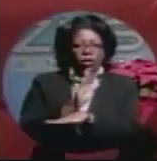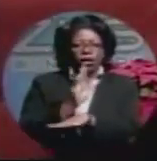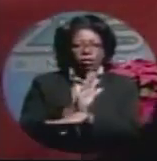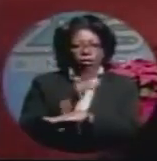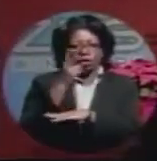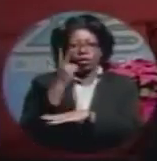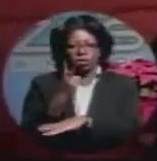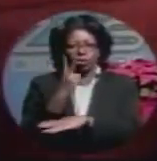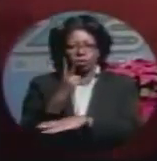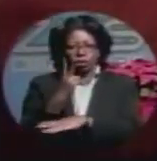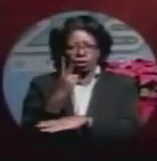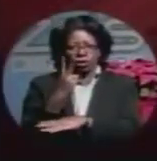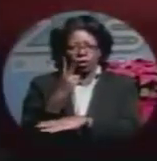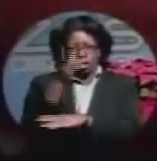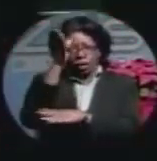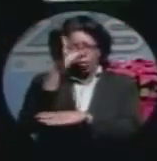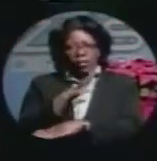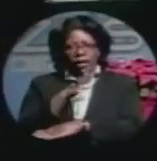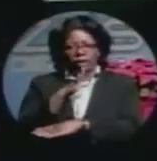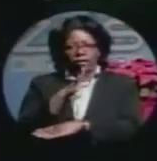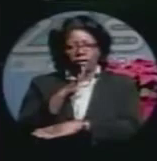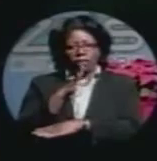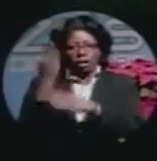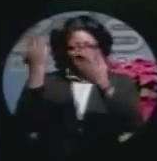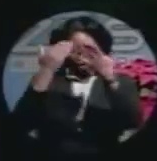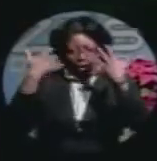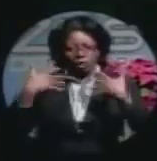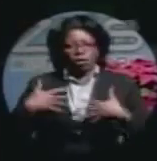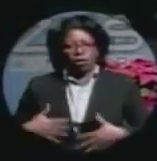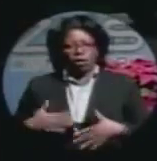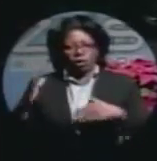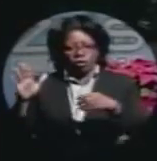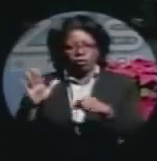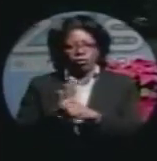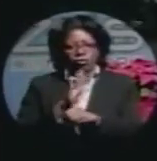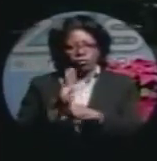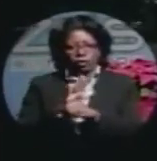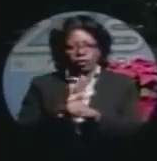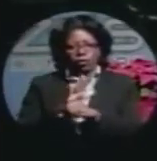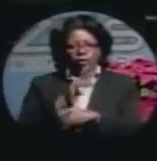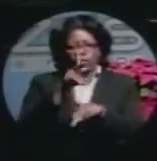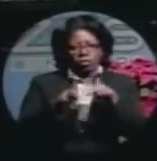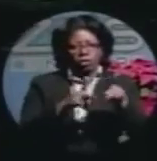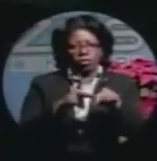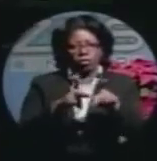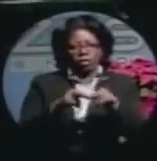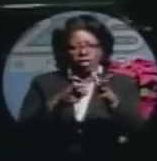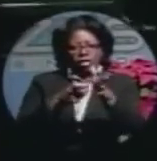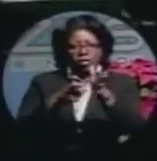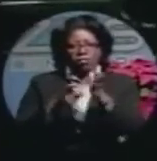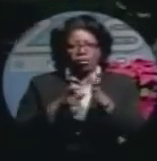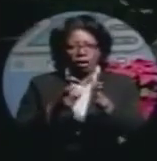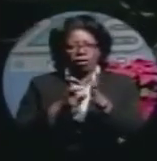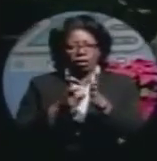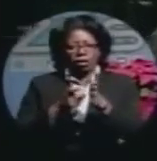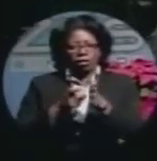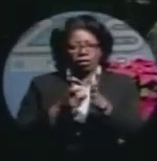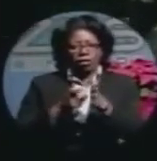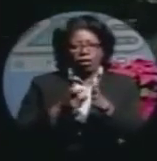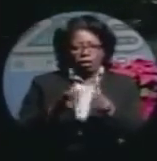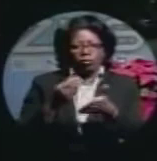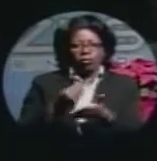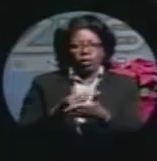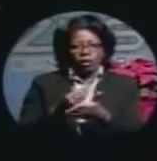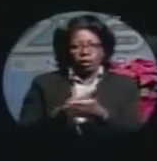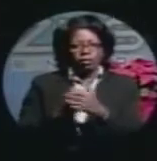two gunmen wearing dark clothing and masks entered the supermarket filled with patrons demanding cash. The store owner and manager,